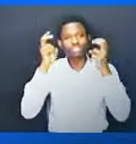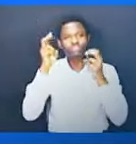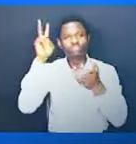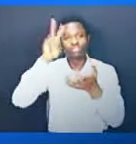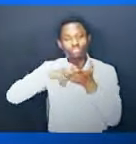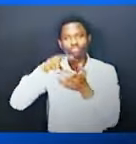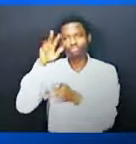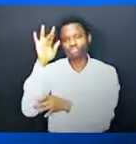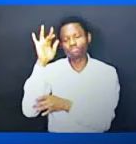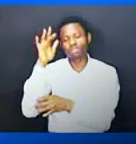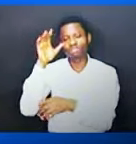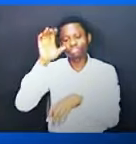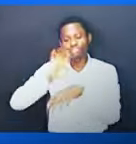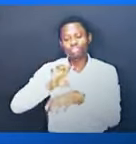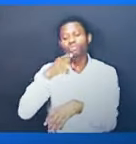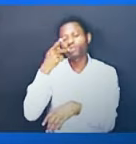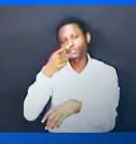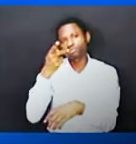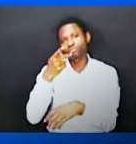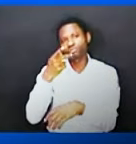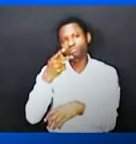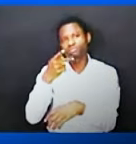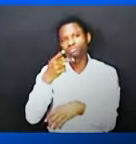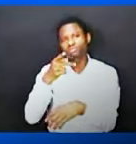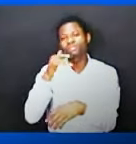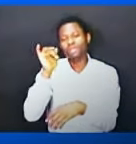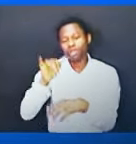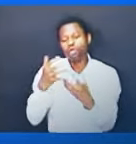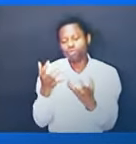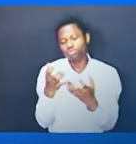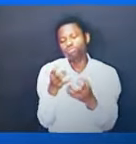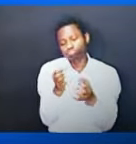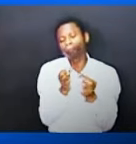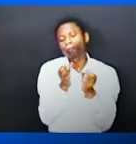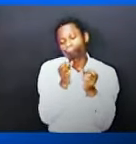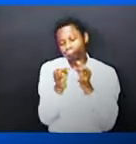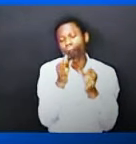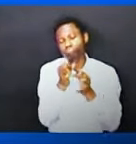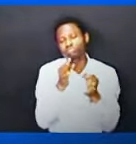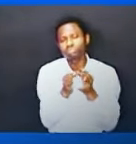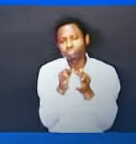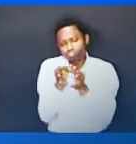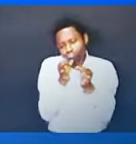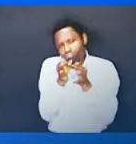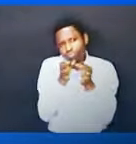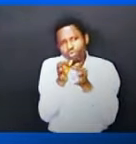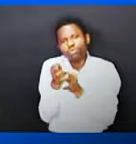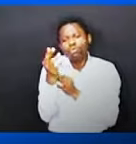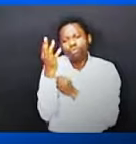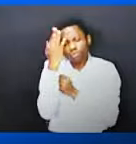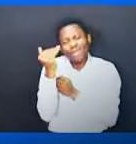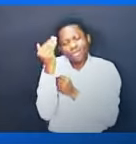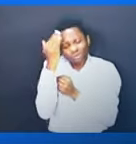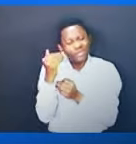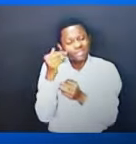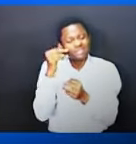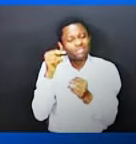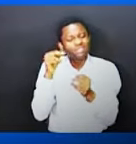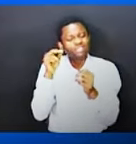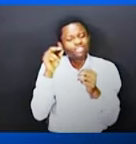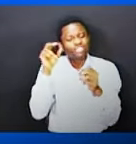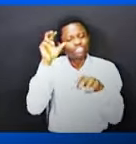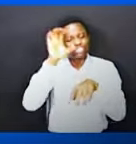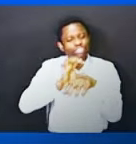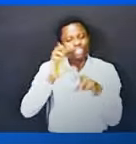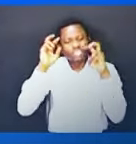Pentecost. Nyamidi wa nkomono eye se yesum e de ebu nkunta pa e de amabutaya wo de amaye e wa fi aye besemu